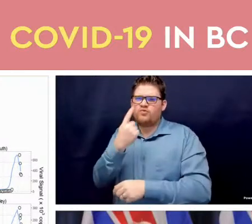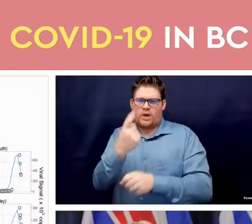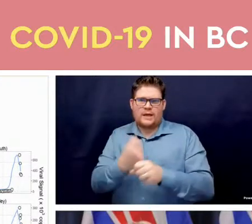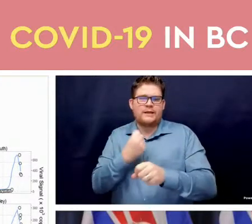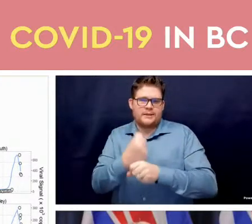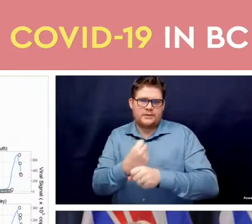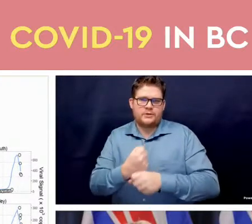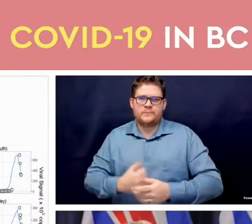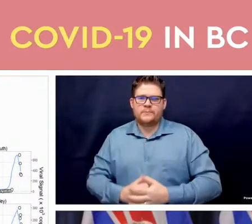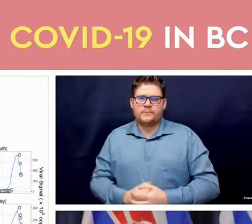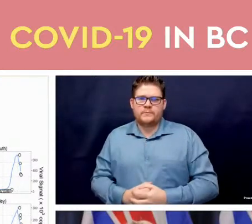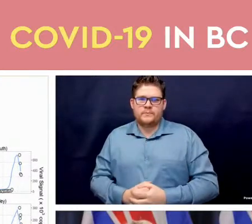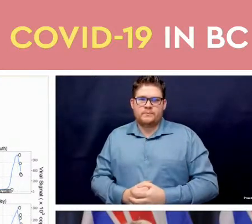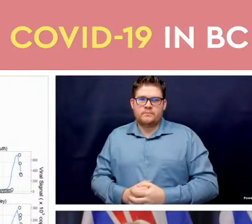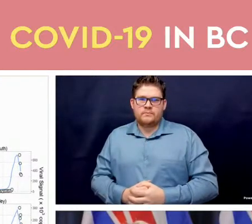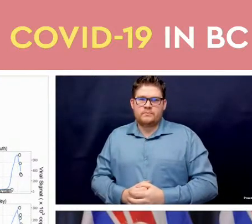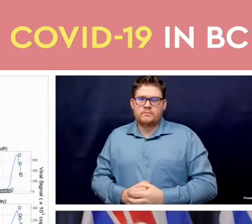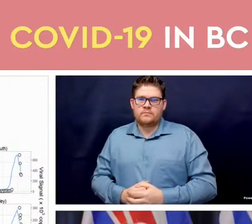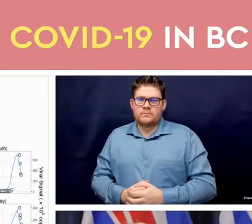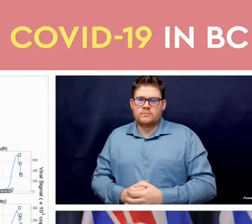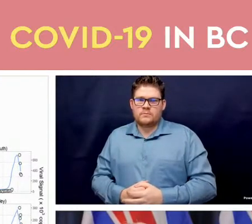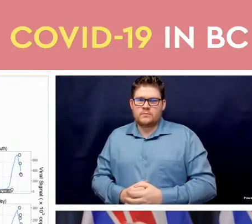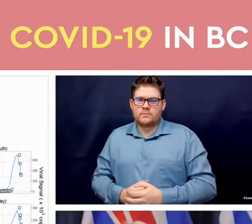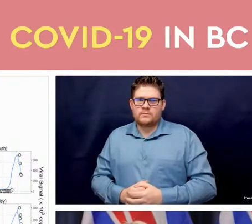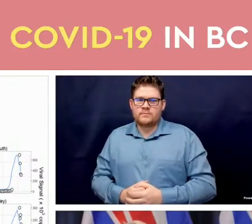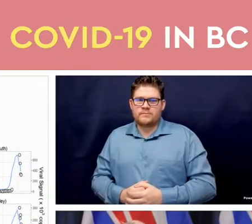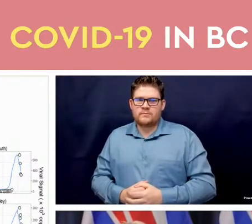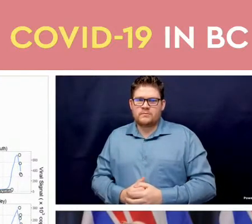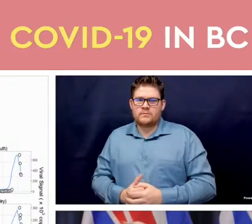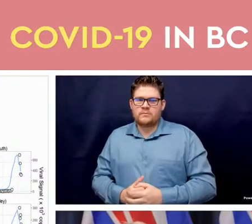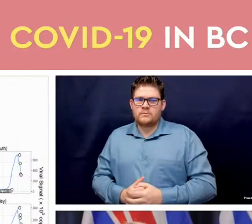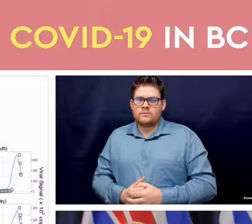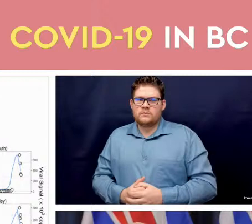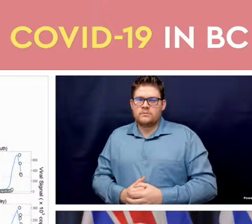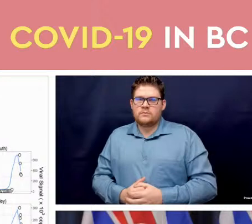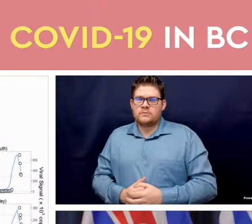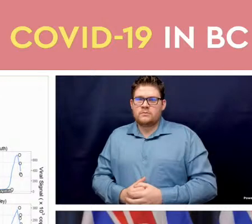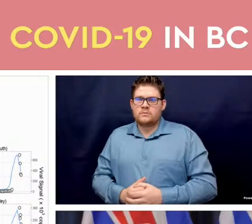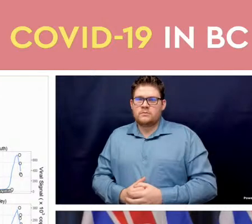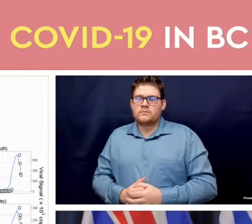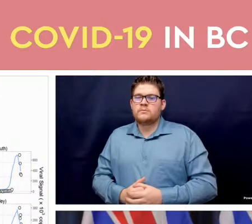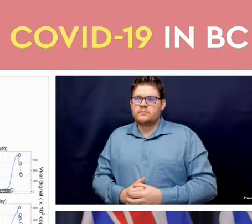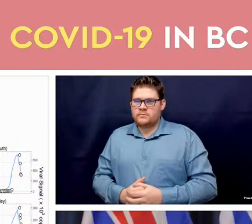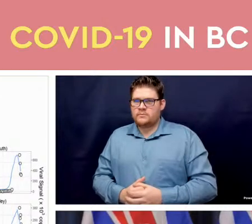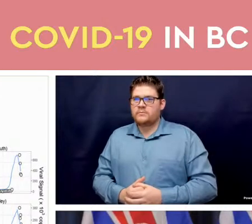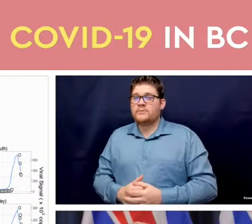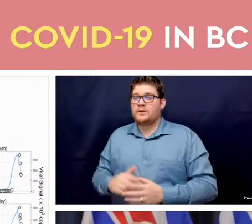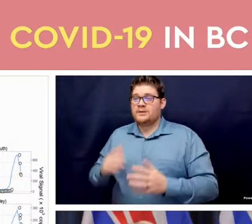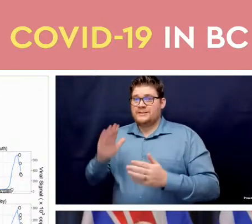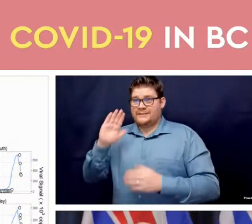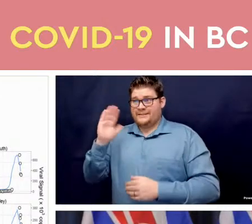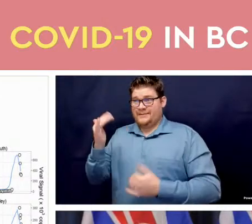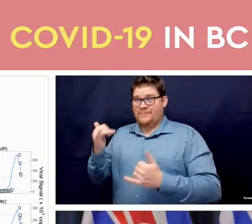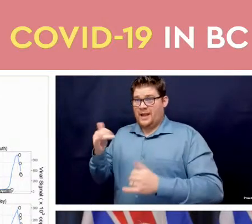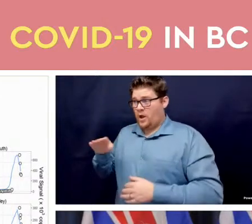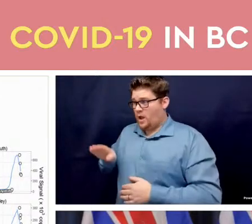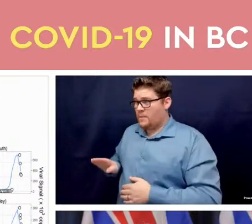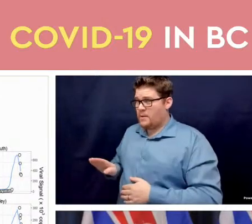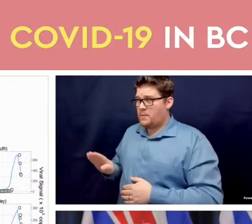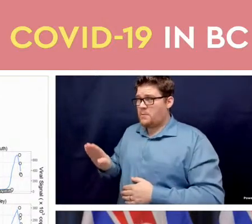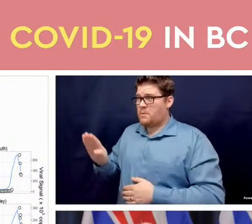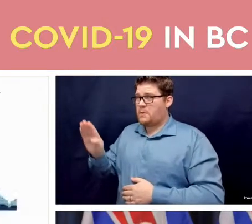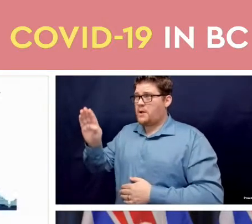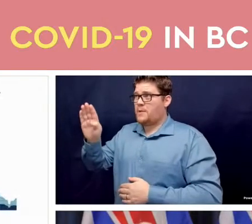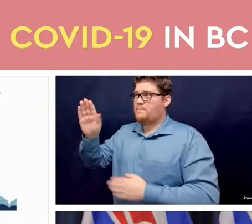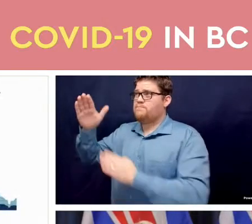least in terms of transmission in the community, we've reached the peak and we're starting on that downward trajectory. Of course, the other